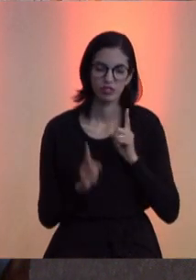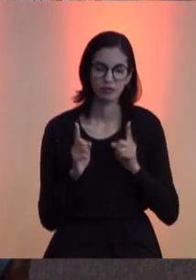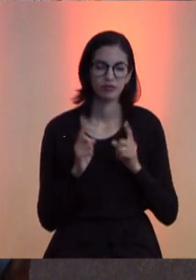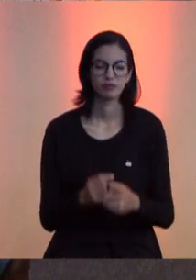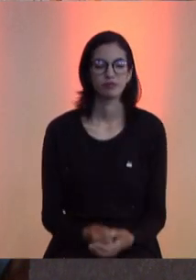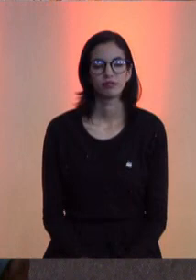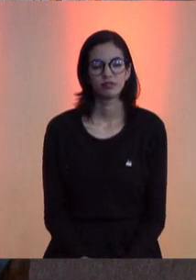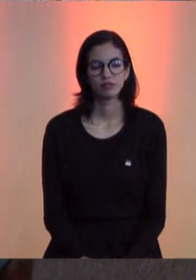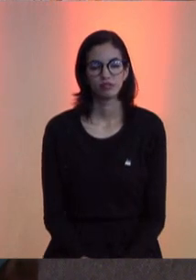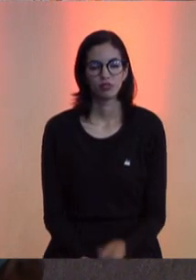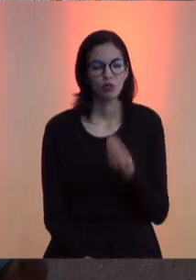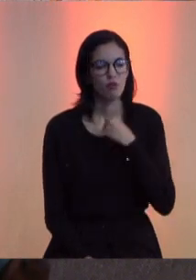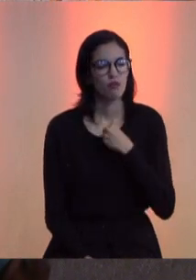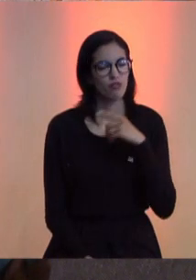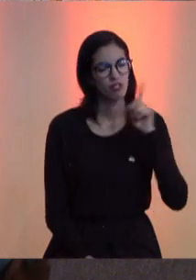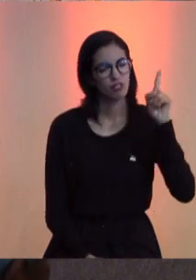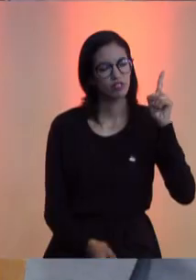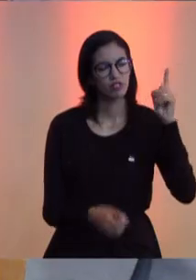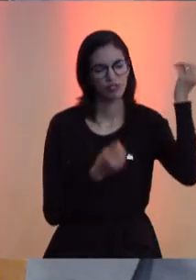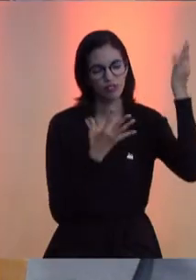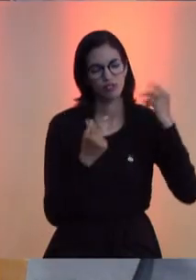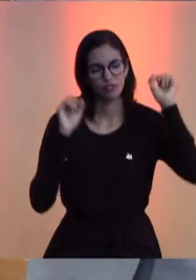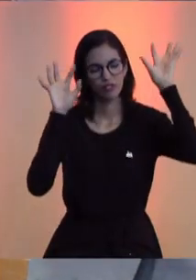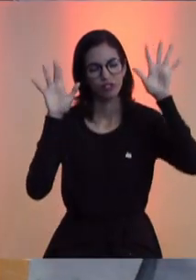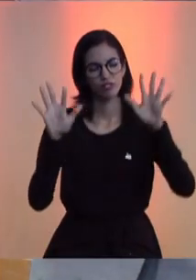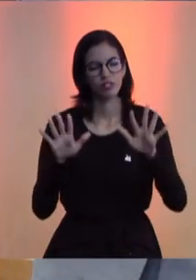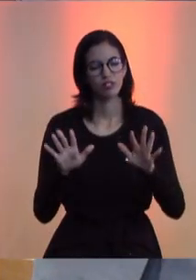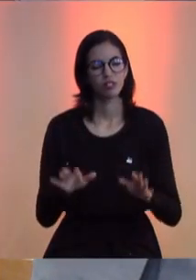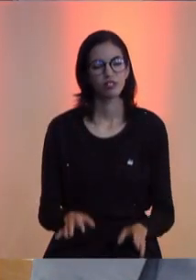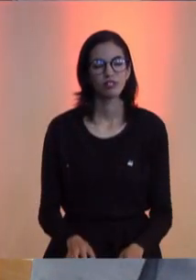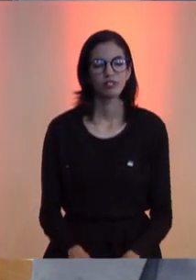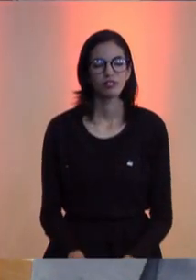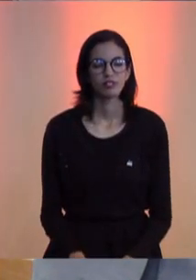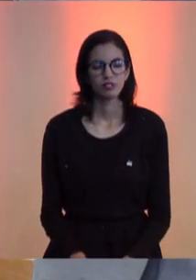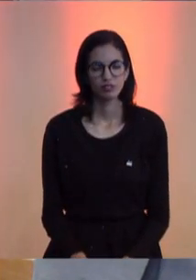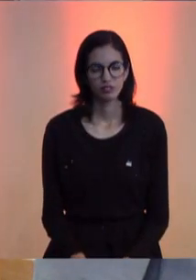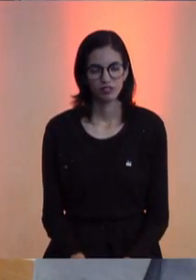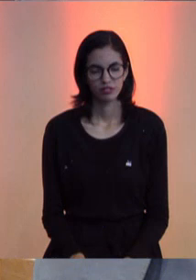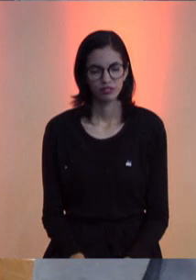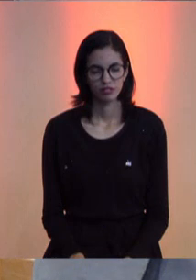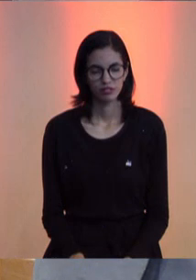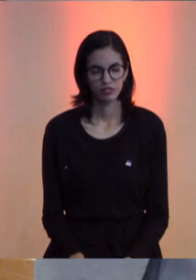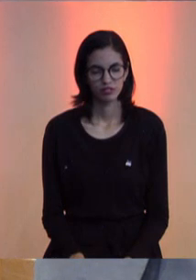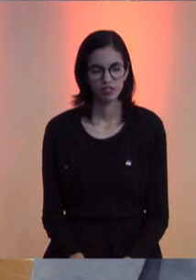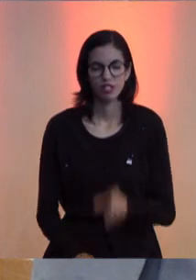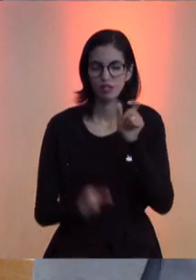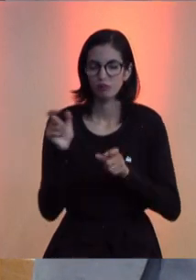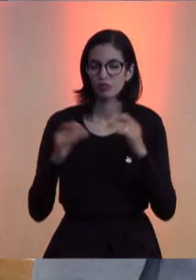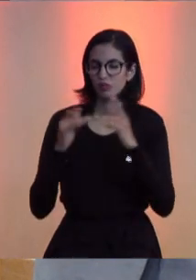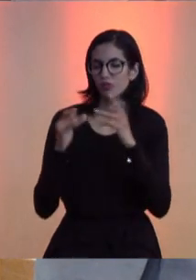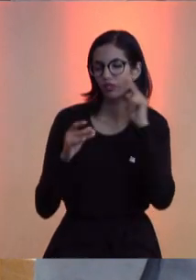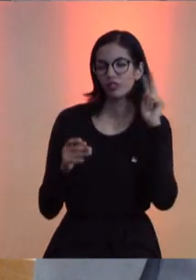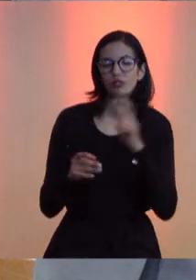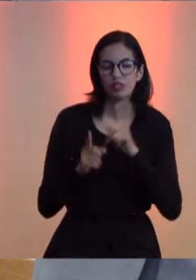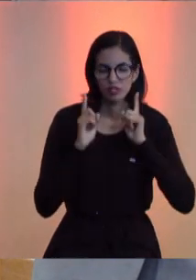us here today. Bendícenos hoy aquí. Those who are watching on the website, on the internet. Los que están observando